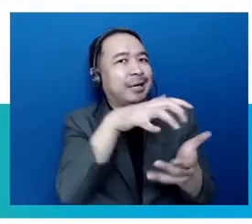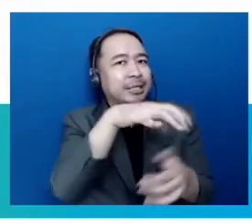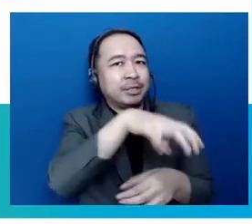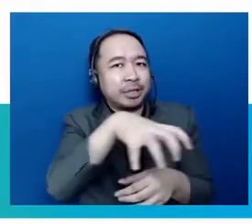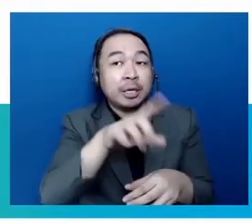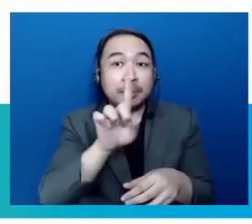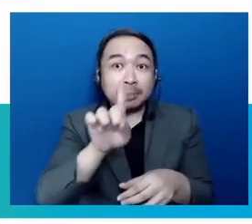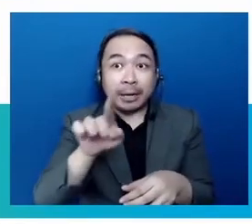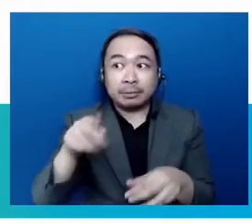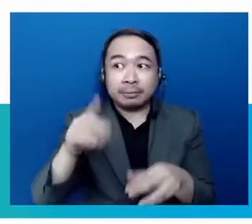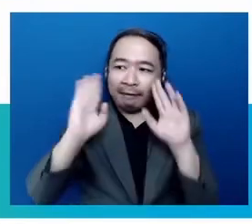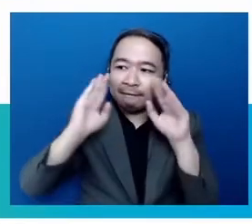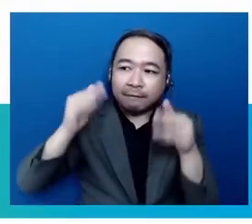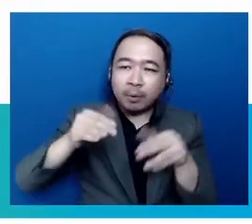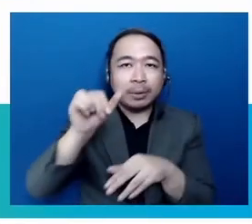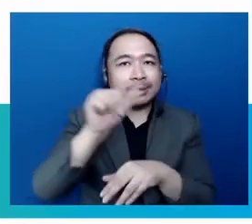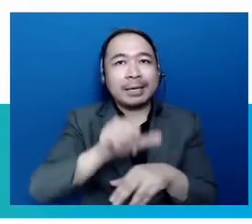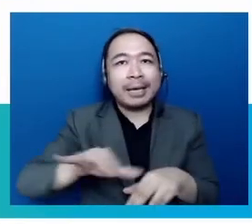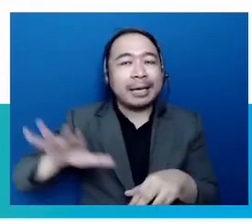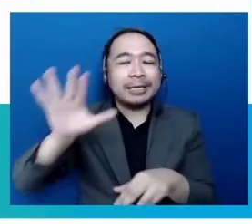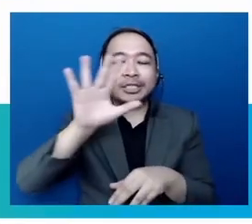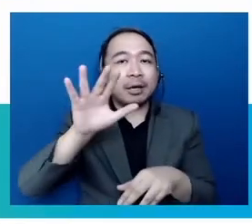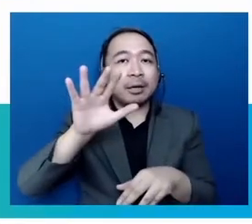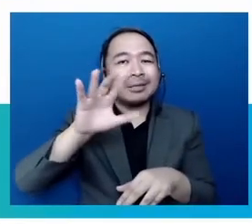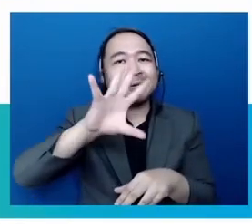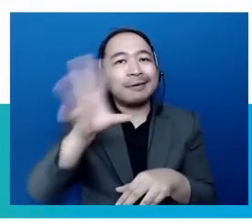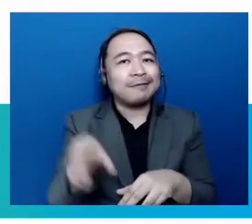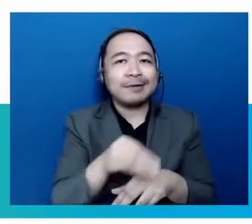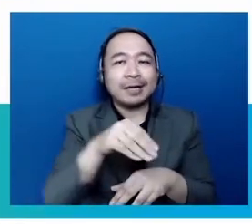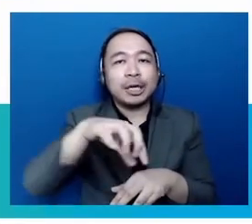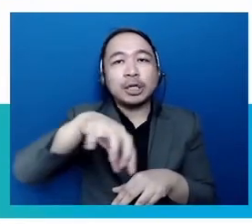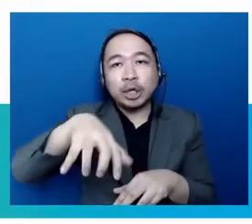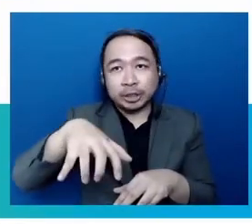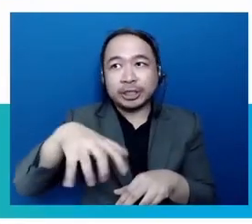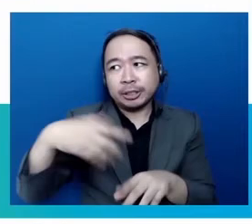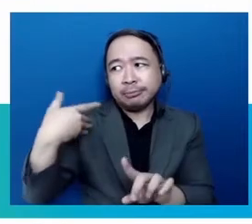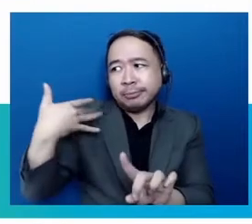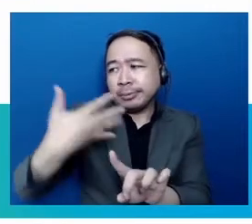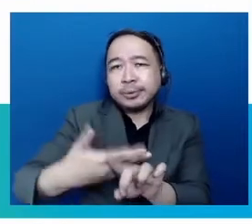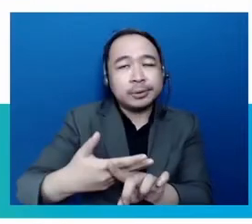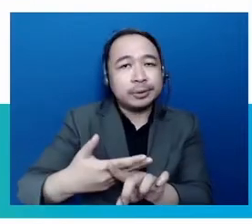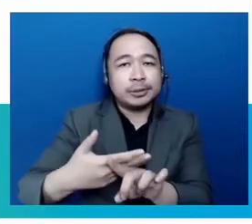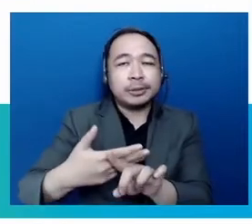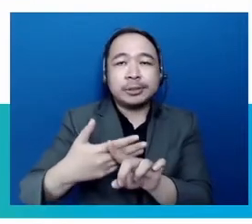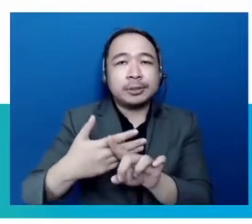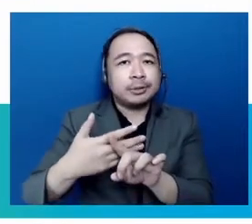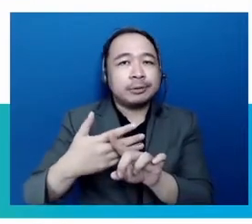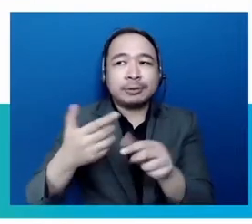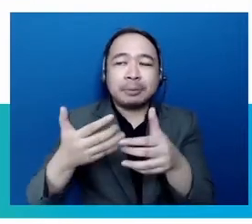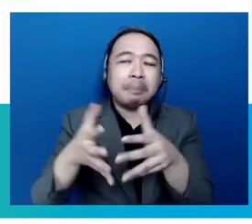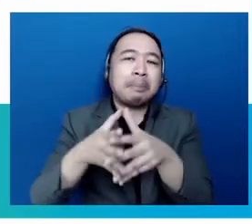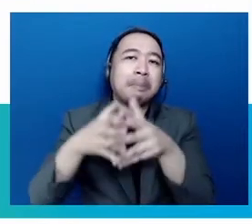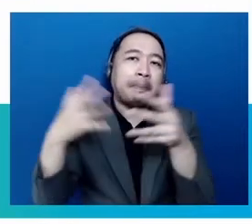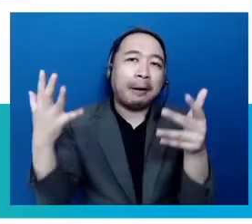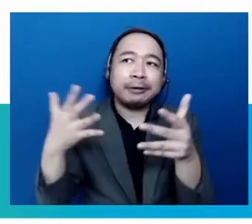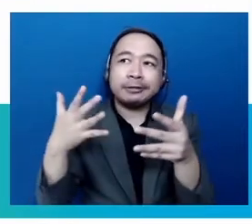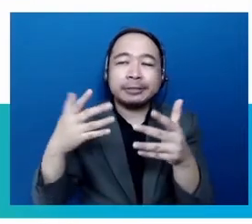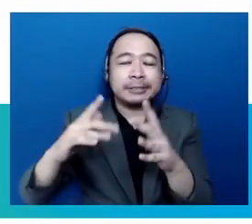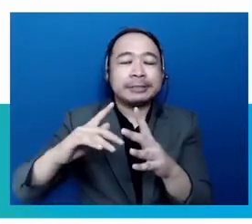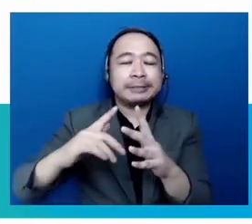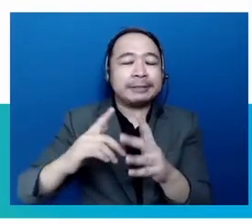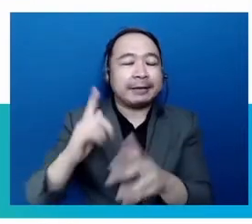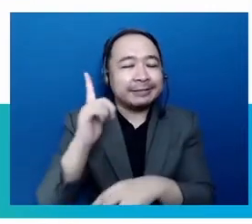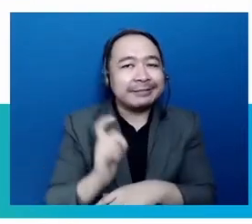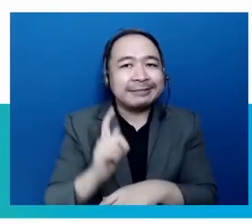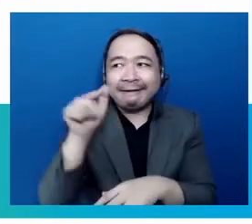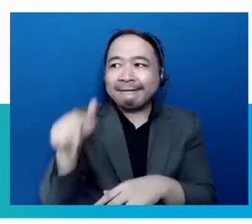many Asian and African countries, by far the largest source of production and consumption of fish